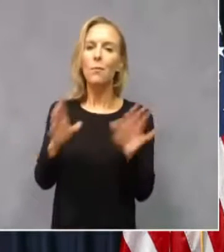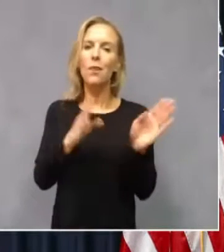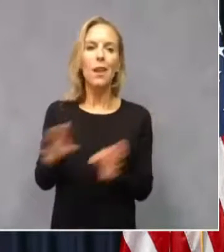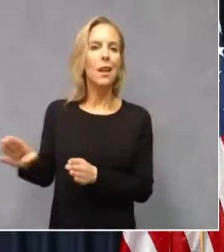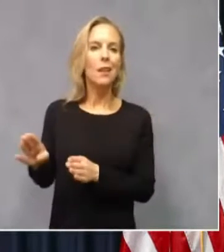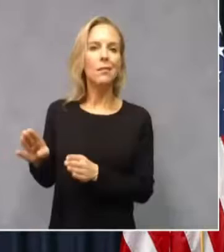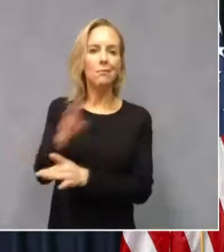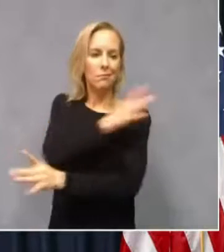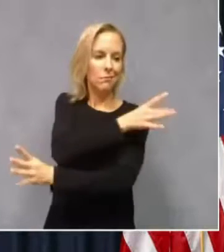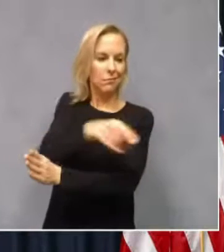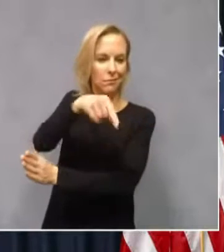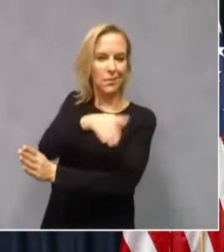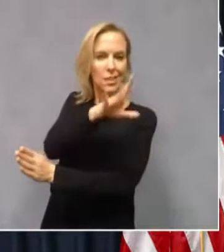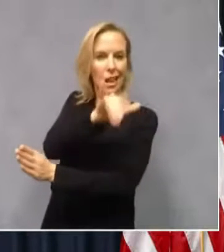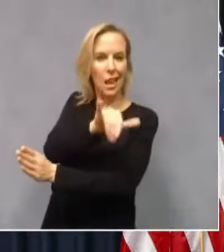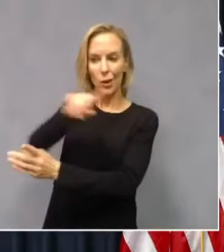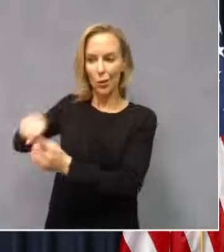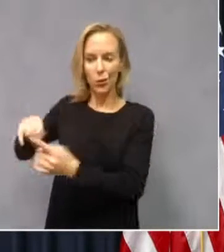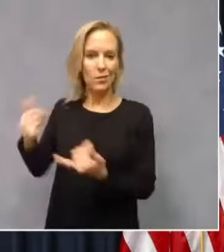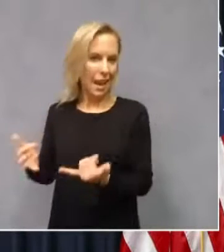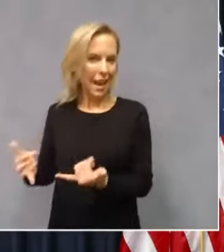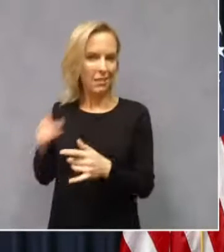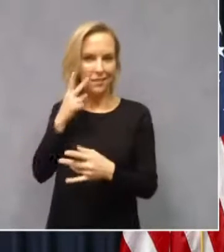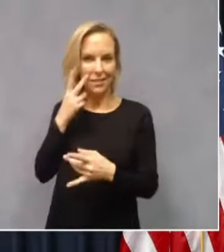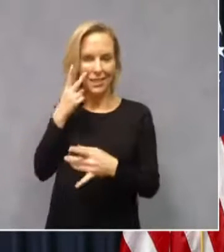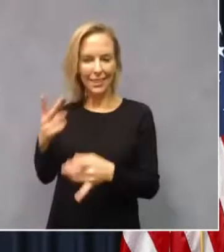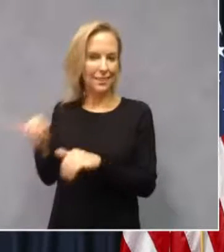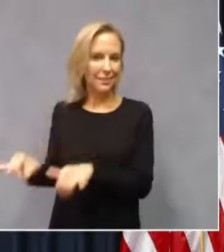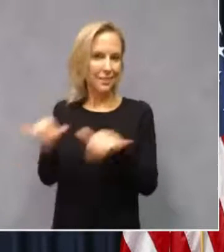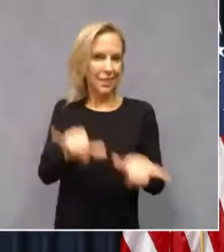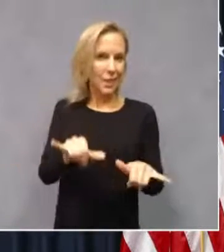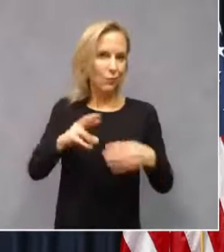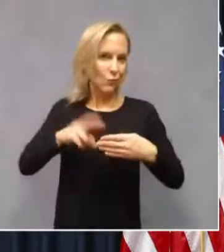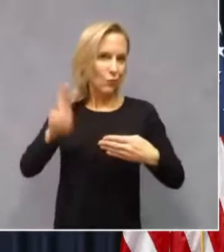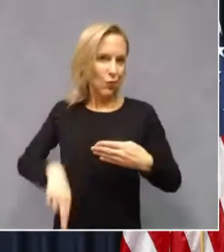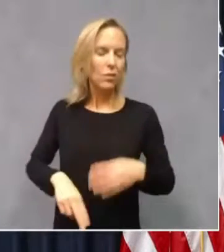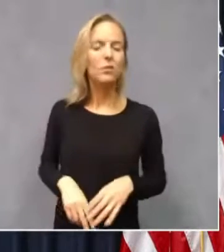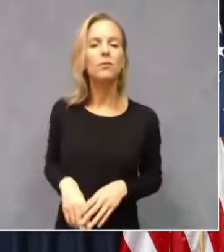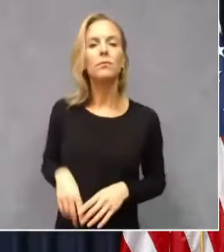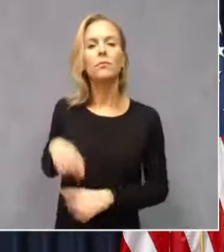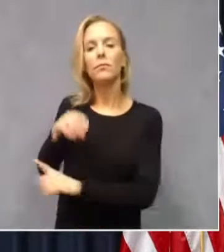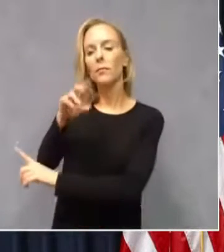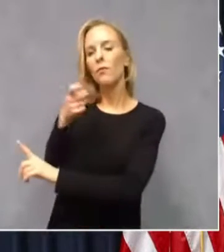results. Shelby Lofton from WKYT.